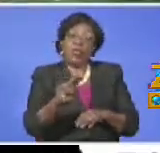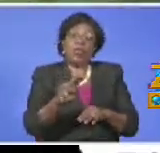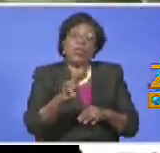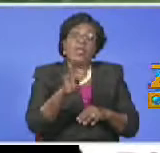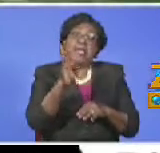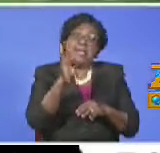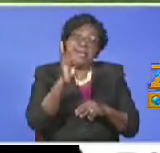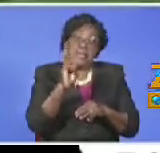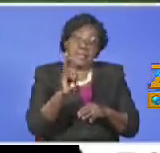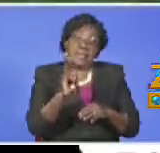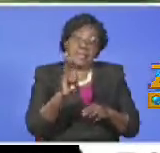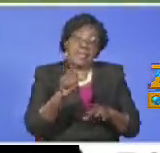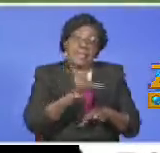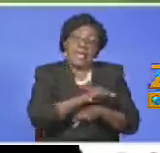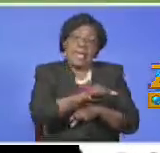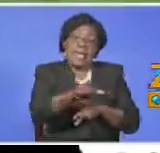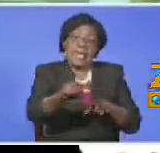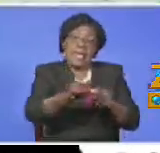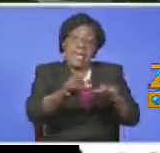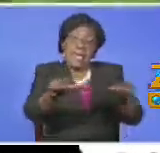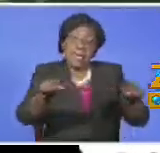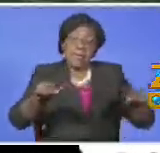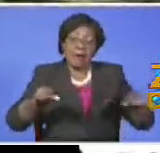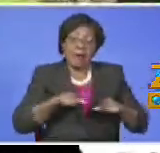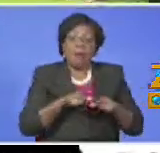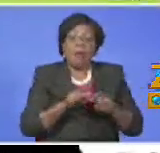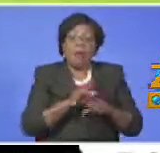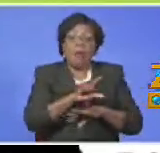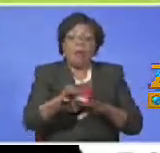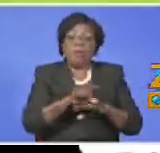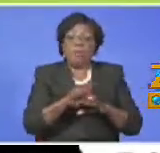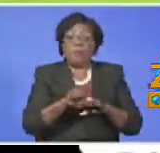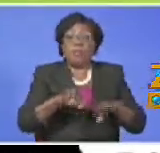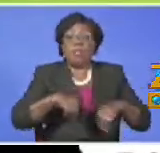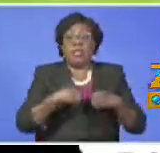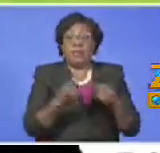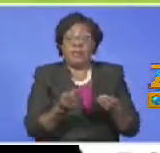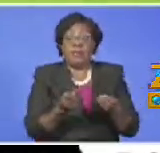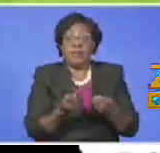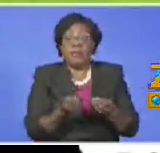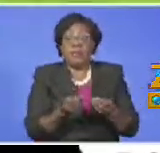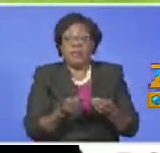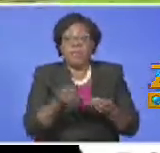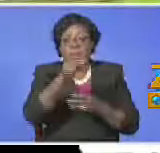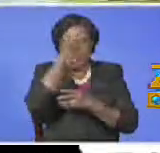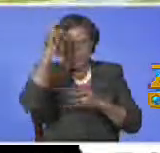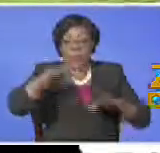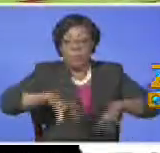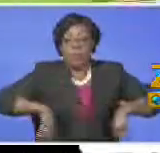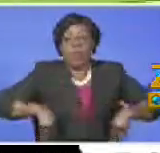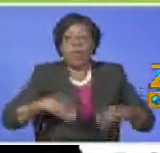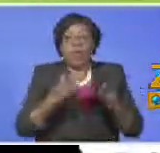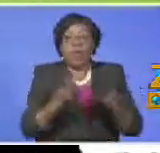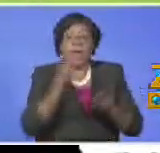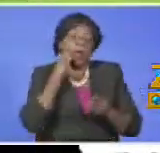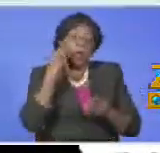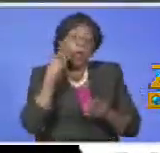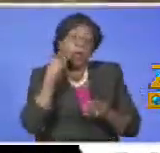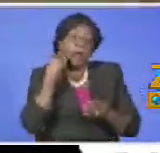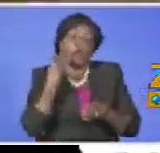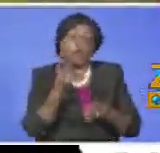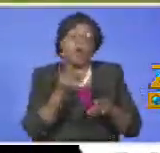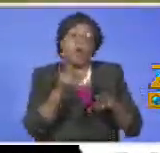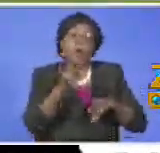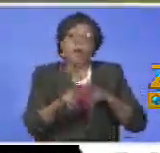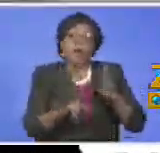have been transferred to the Disaster Reconstruction Authority. Government will also provide homes for approximately 400 Abaconians. And add